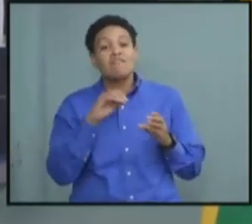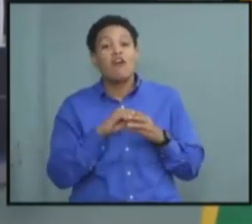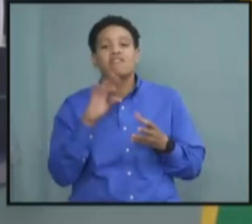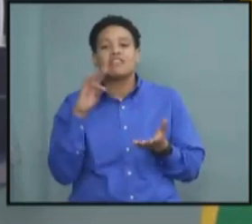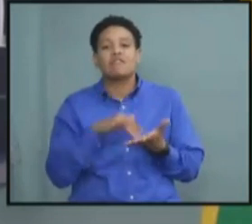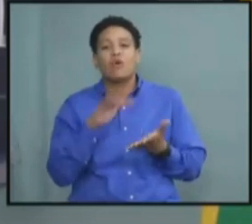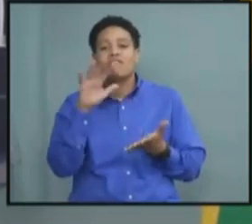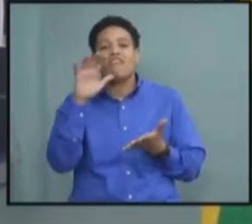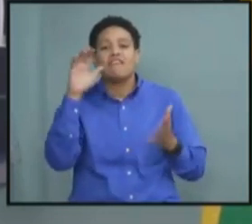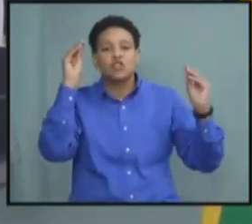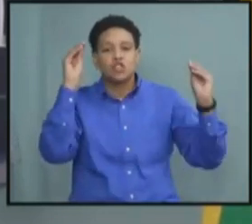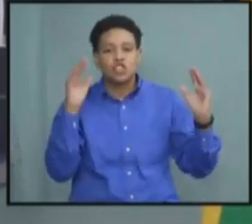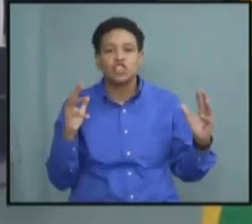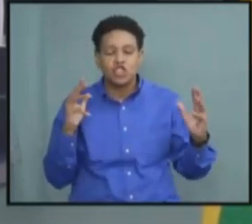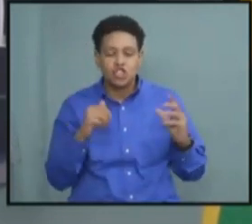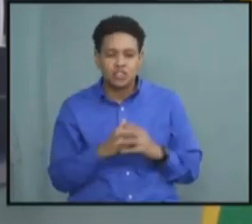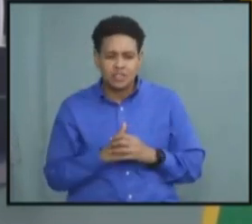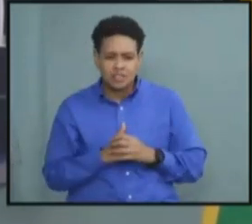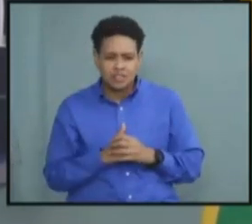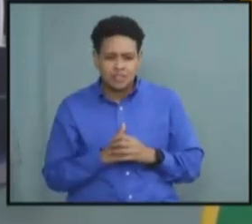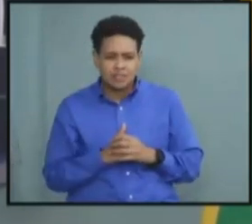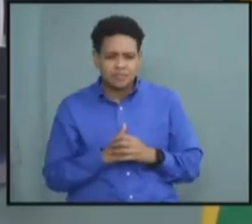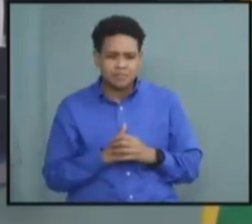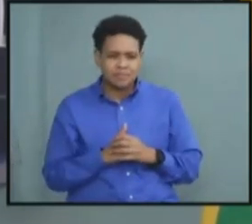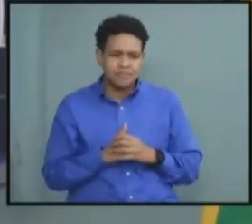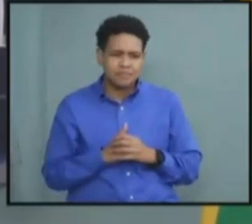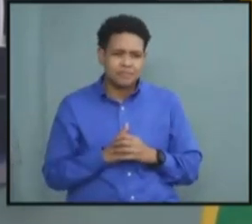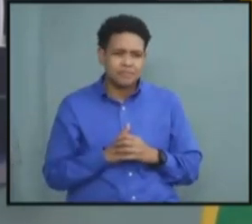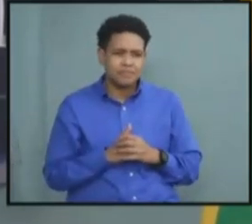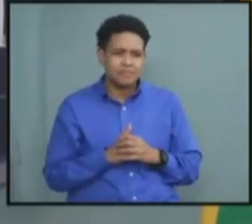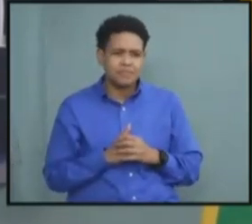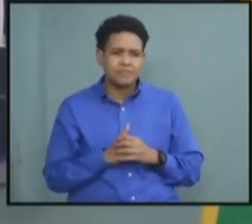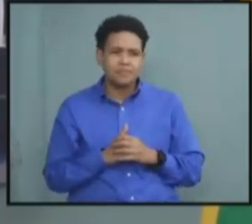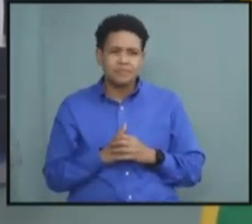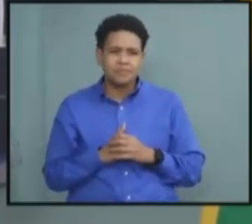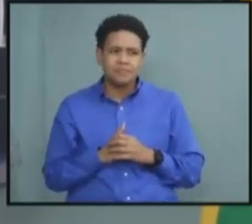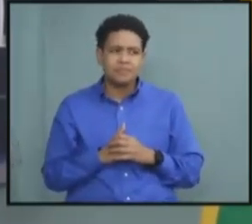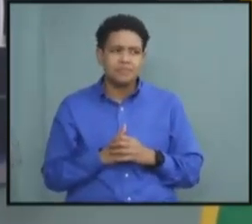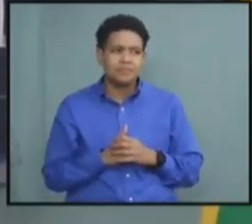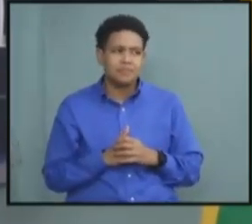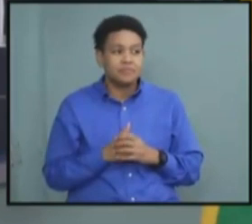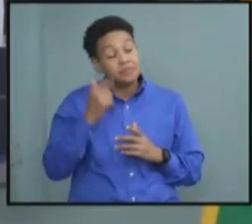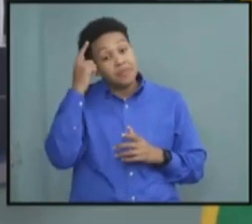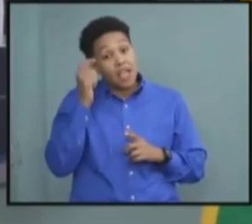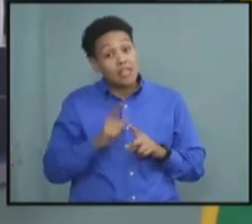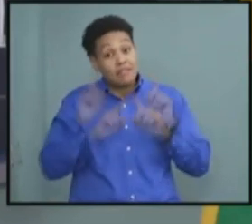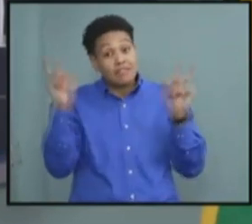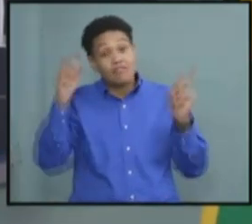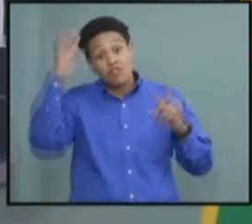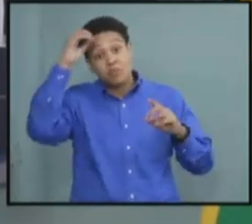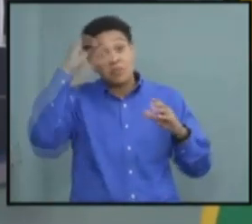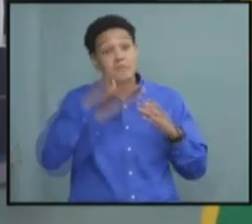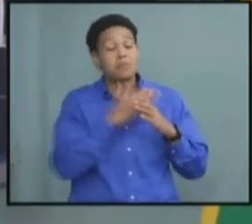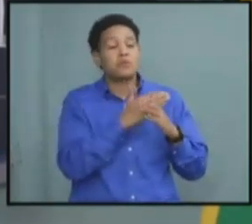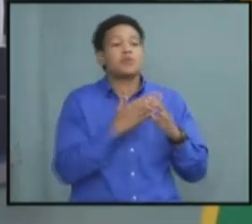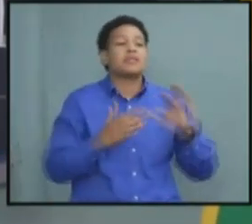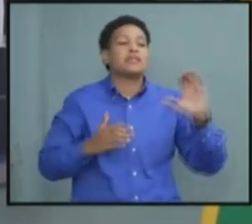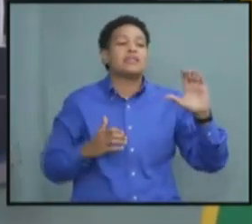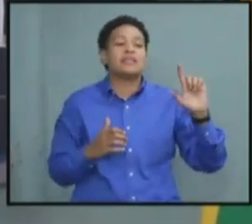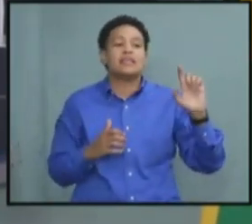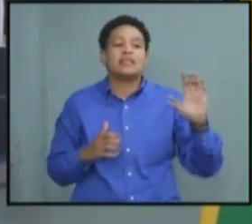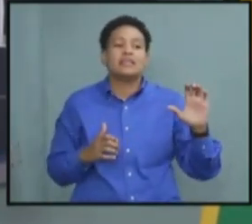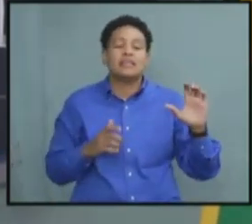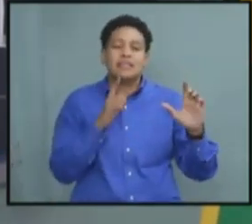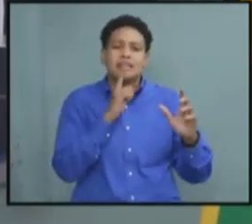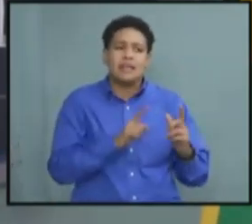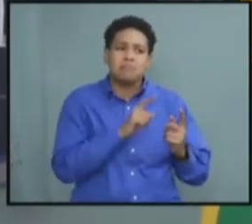teachers. Because of the difference in opinion between the CXC that met and